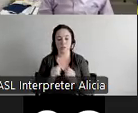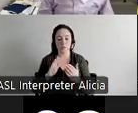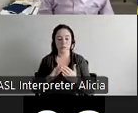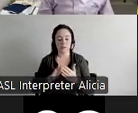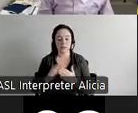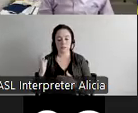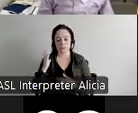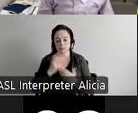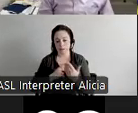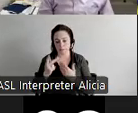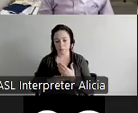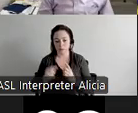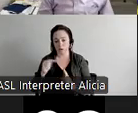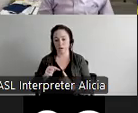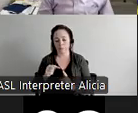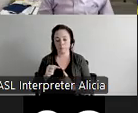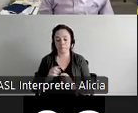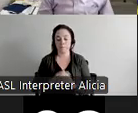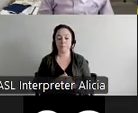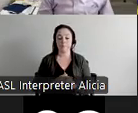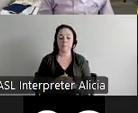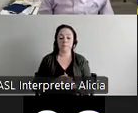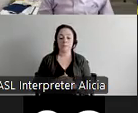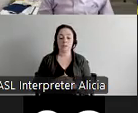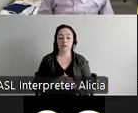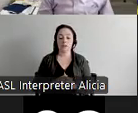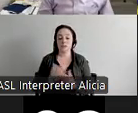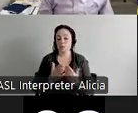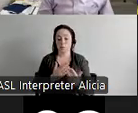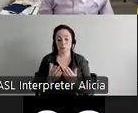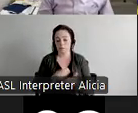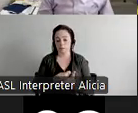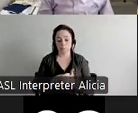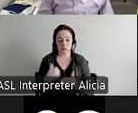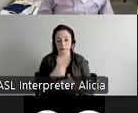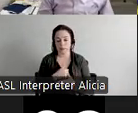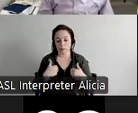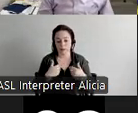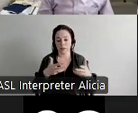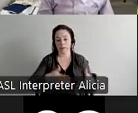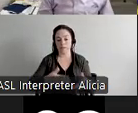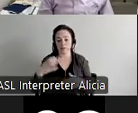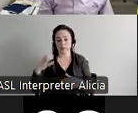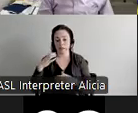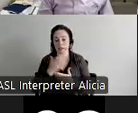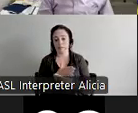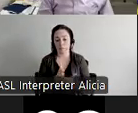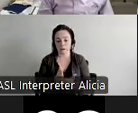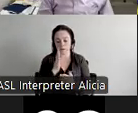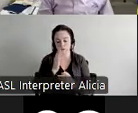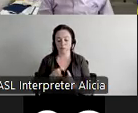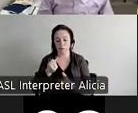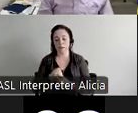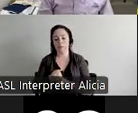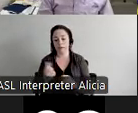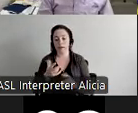capital program. So it has to do with however much money we have in our capital budget. It's going to impact how much